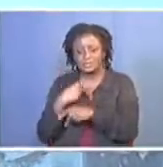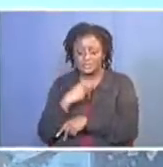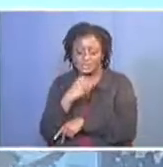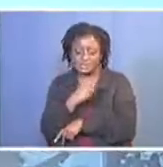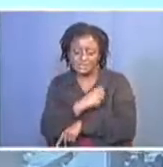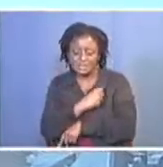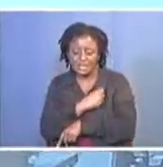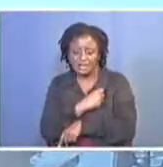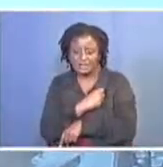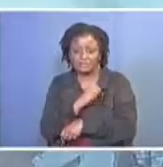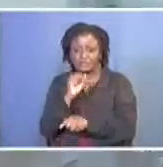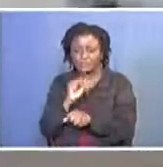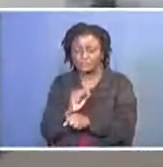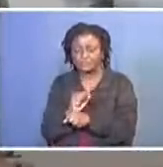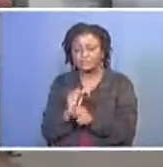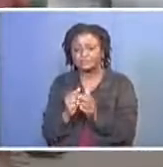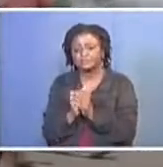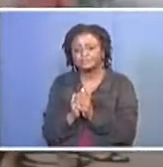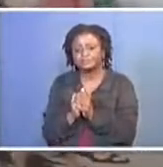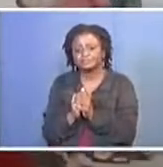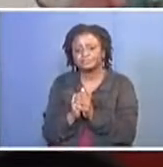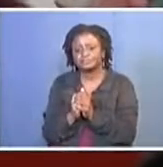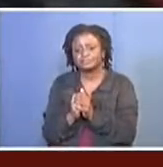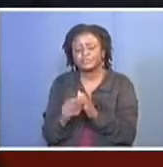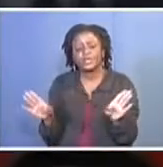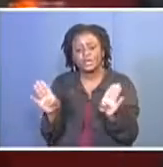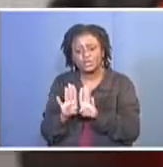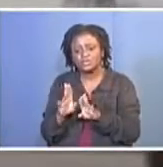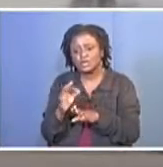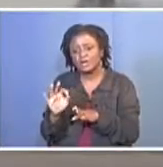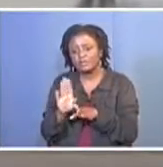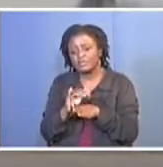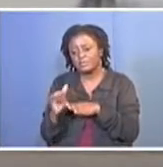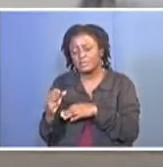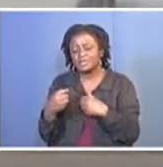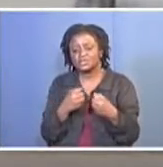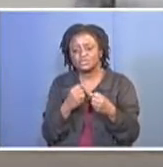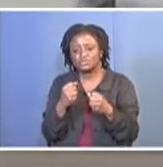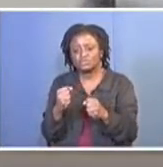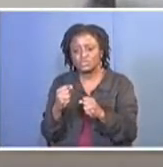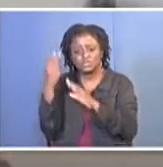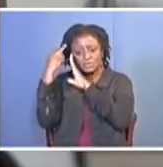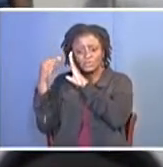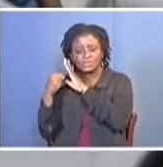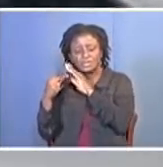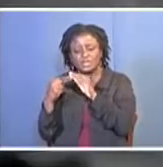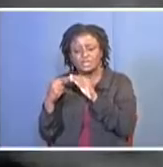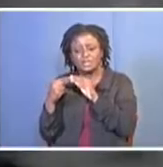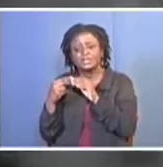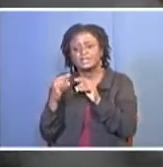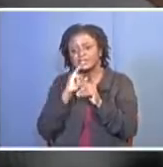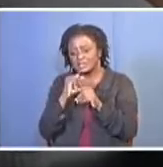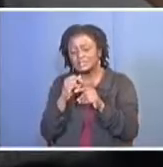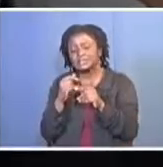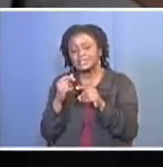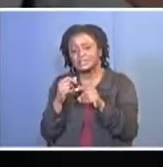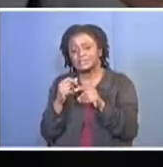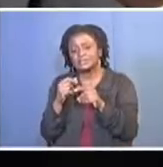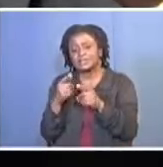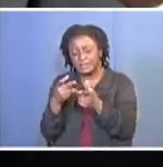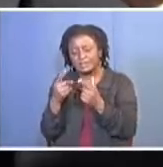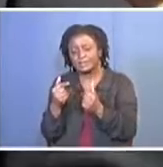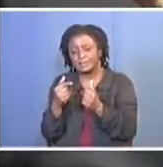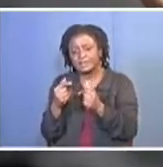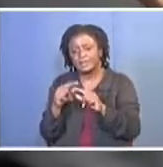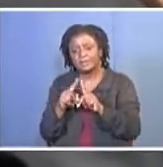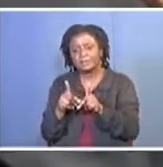Murphy has that. The closure of the Bay Street staple, the British Colonial Hilton, remains imminent. Yet Deputy Prime Minister and Minister